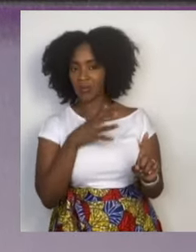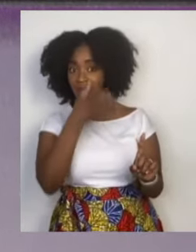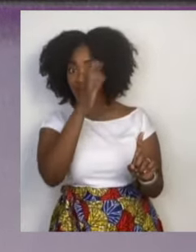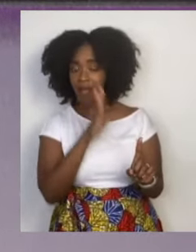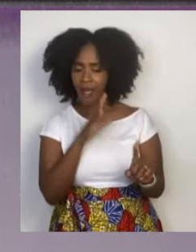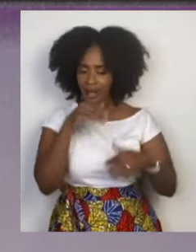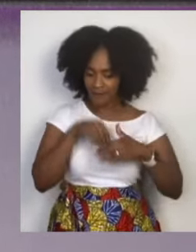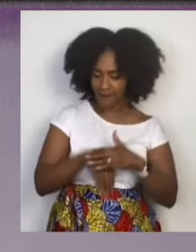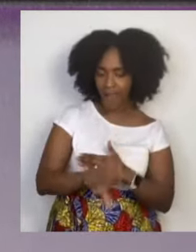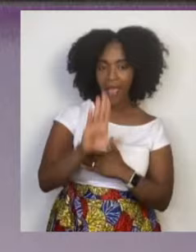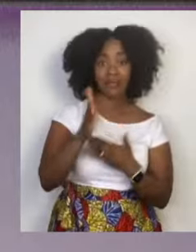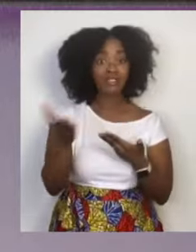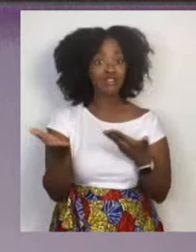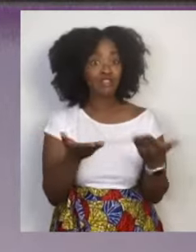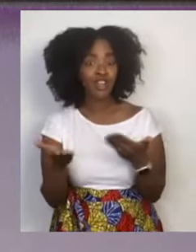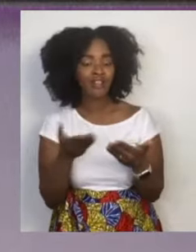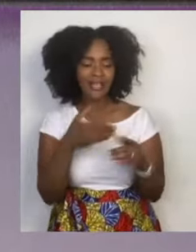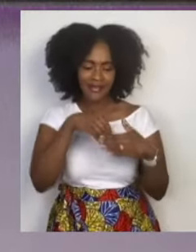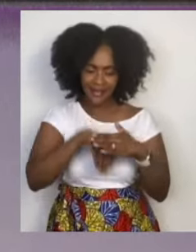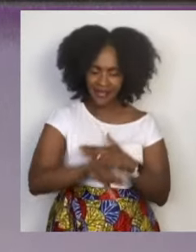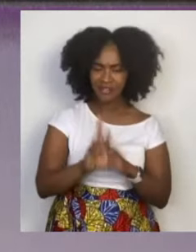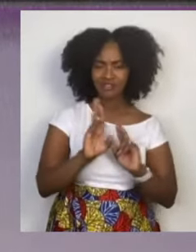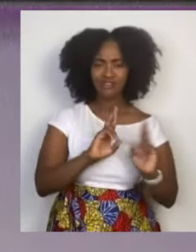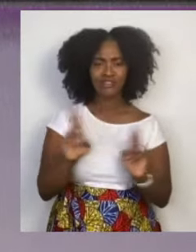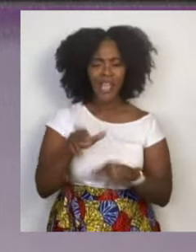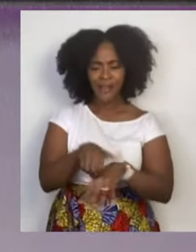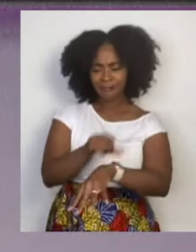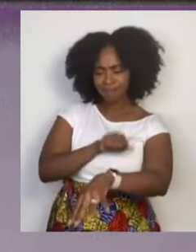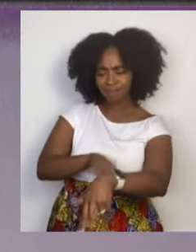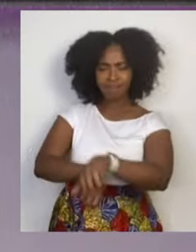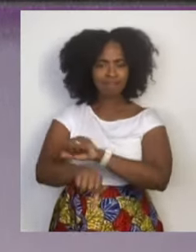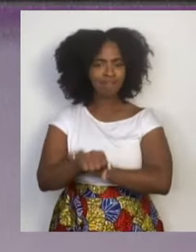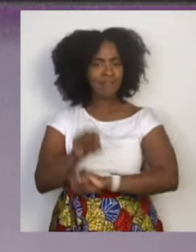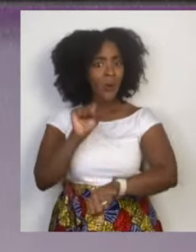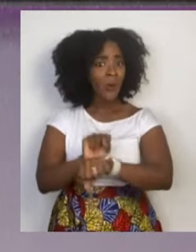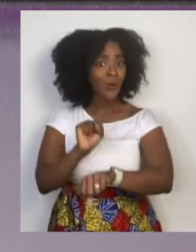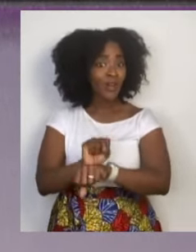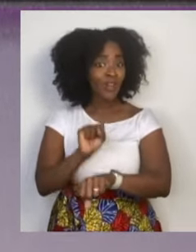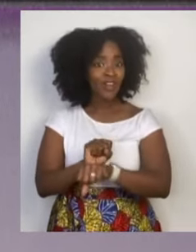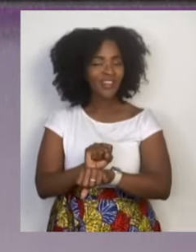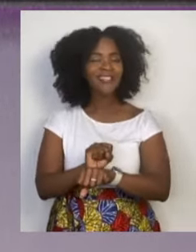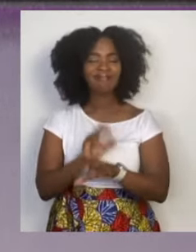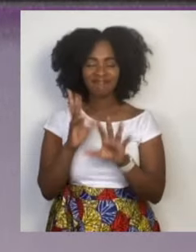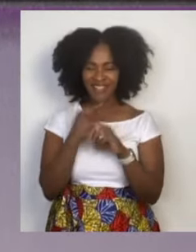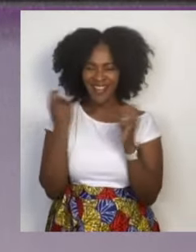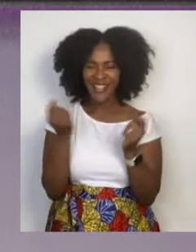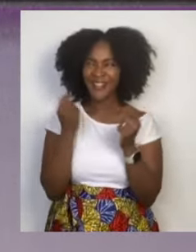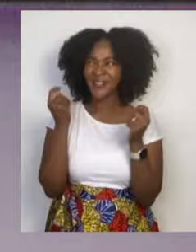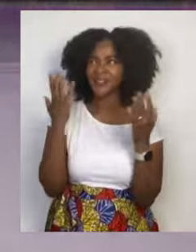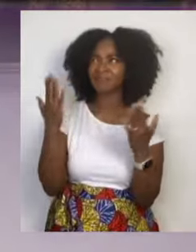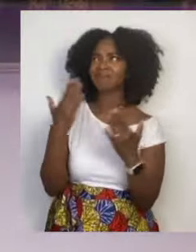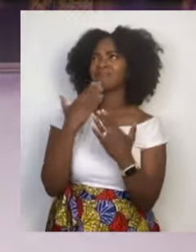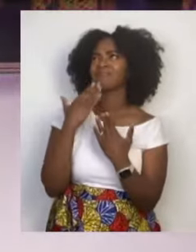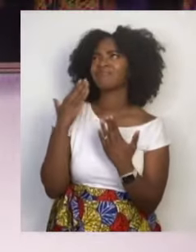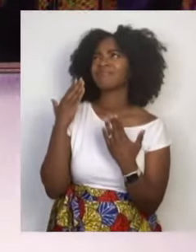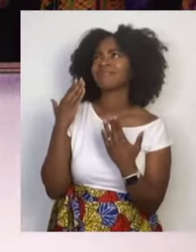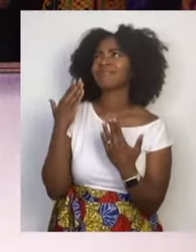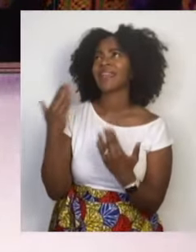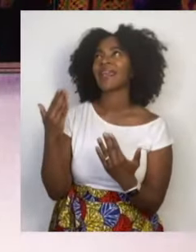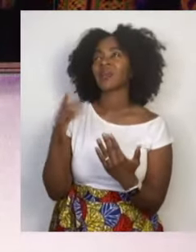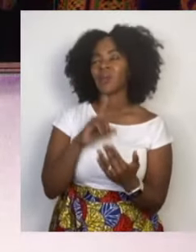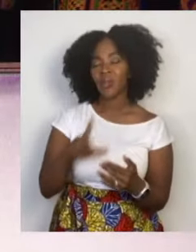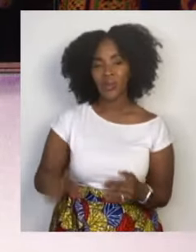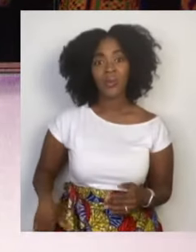work. Hallelujah. Lord, we thank you for these who are coming. Let me just tell you, I never